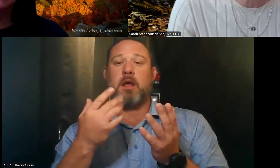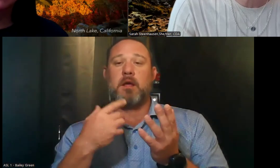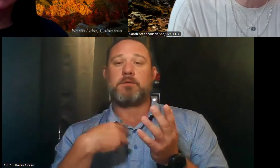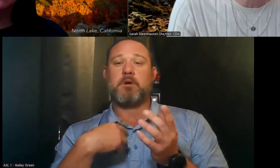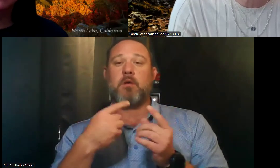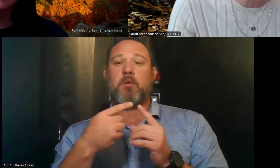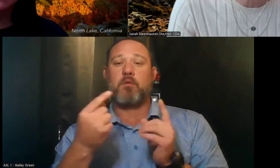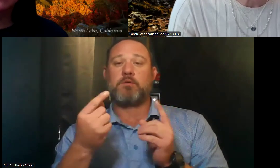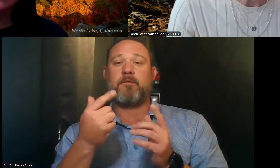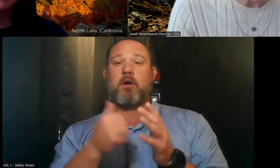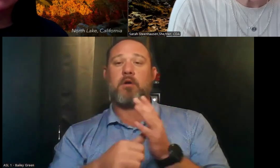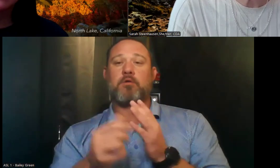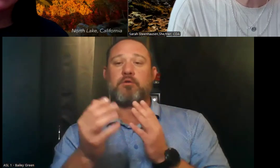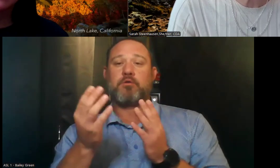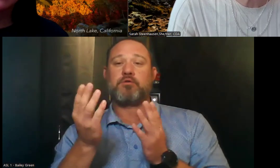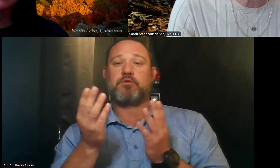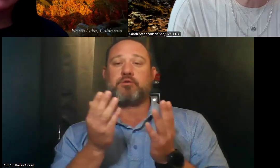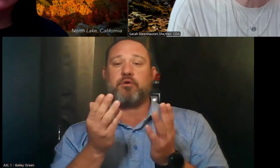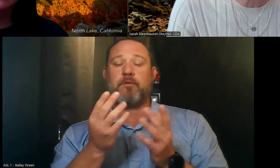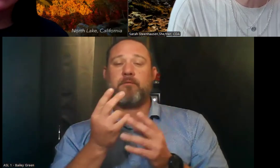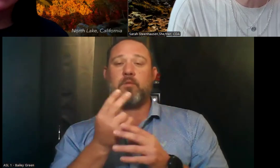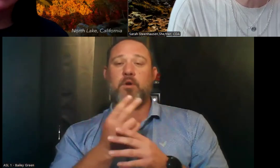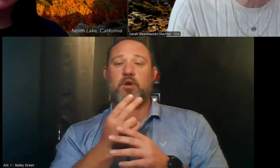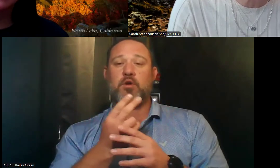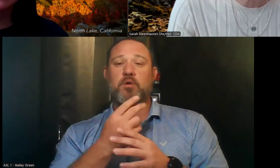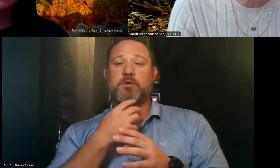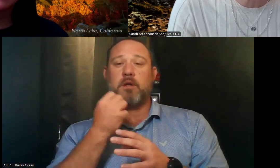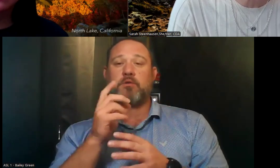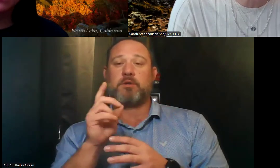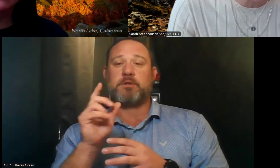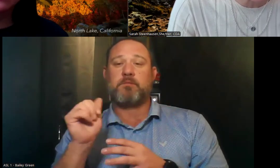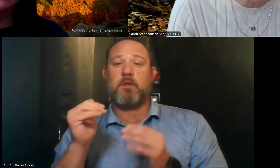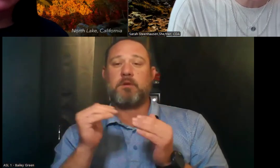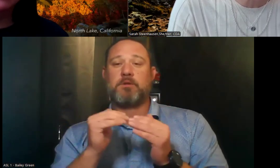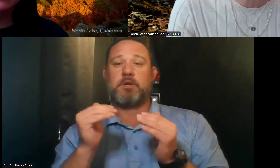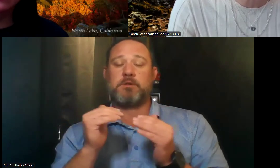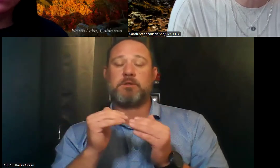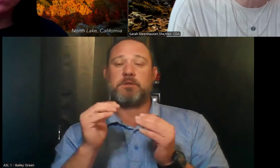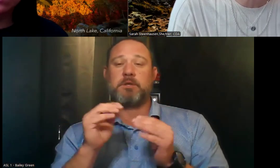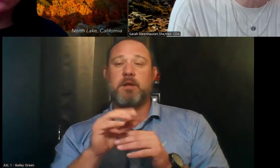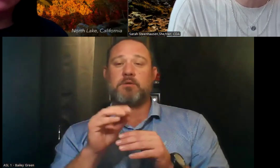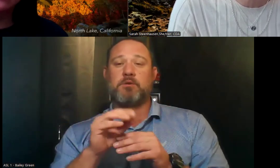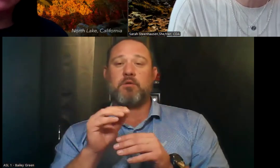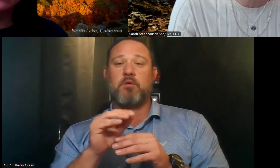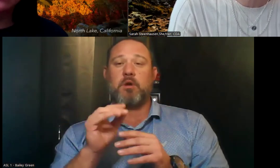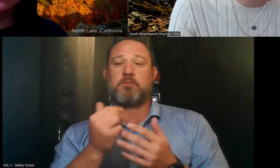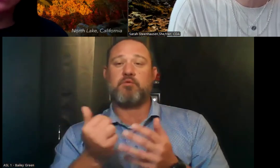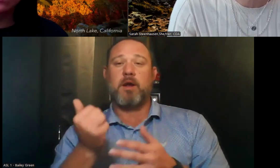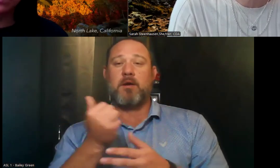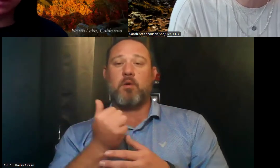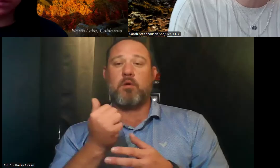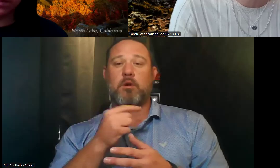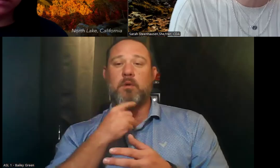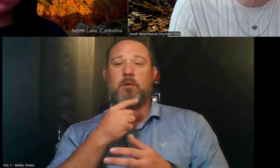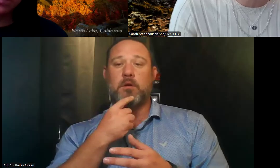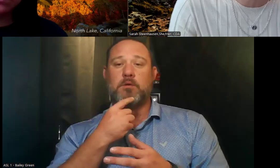to underserved, what they've used in our Elder and Disability Justice Coordinating Council is the word priority